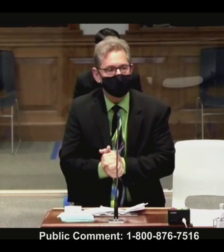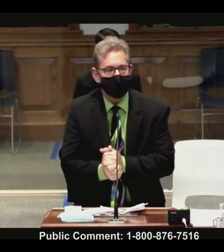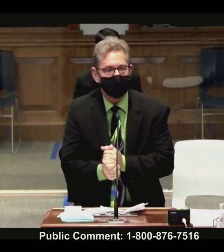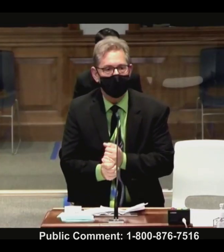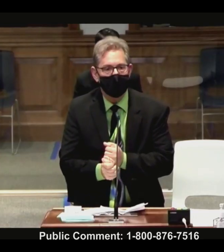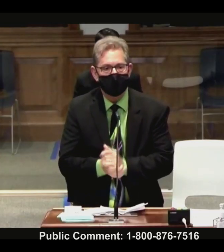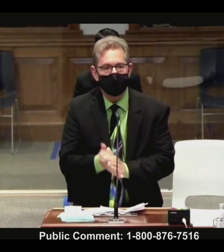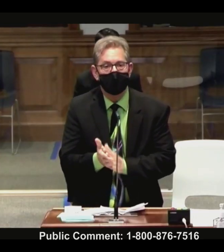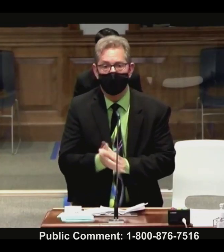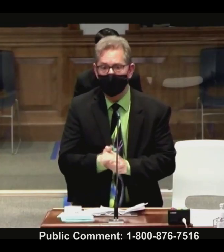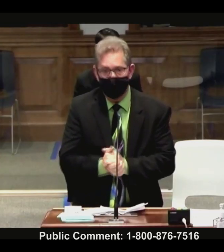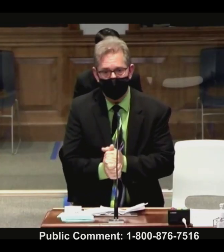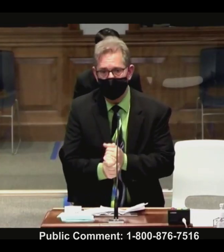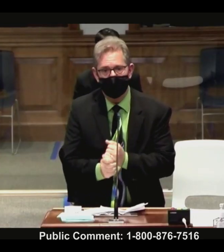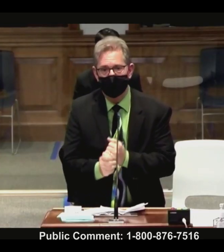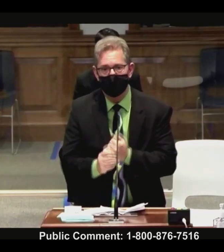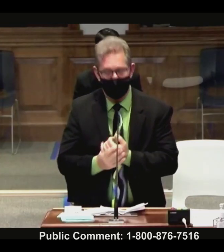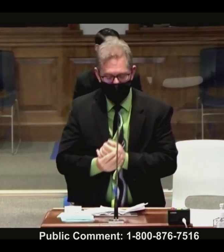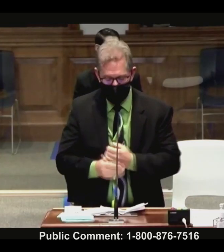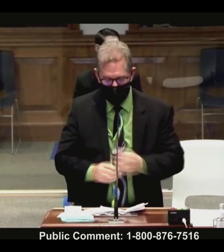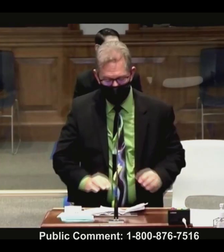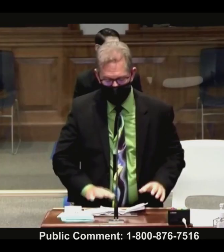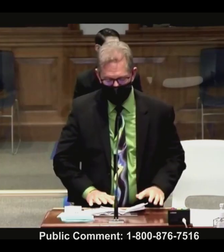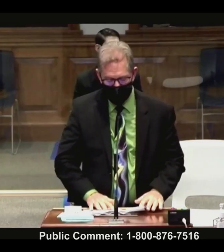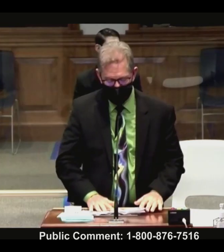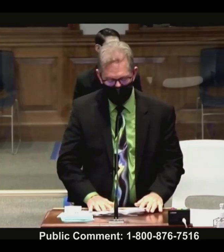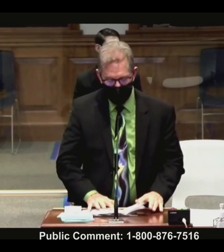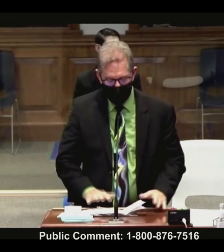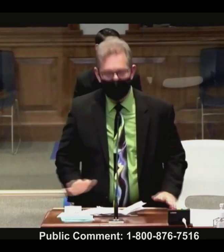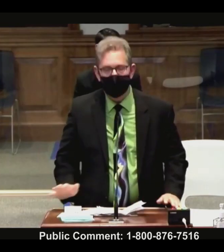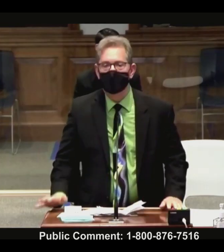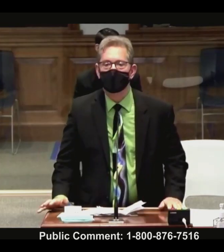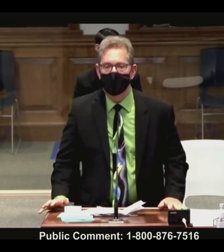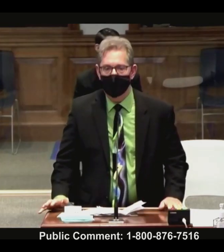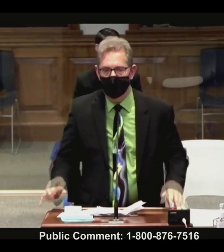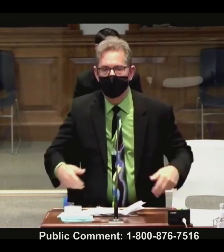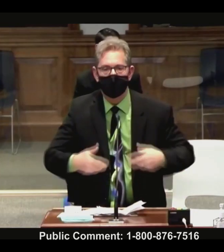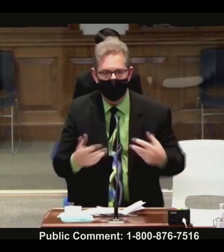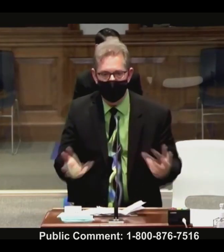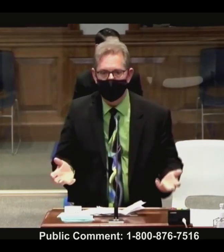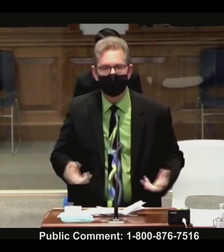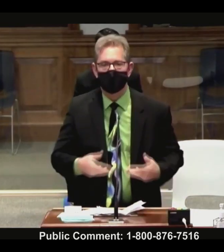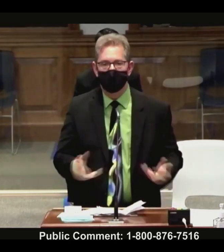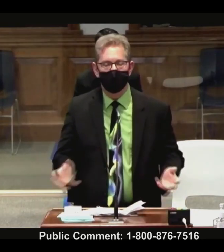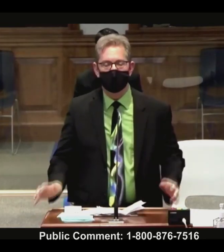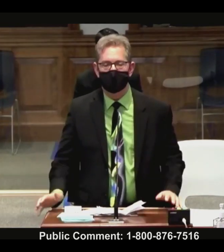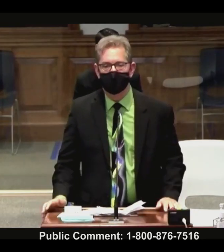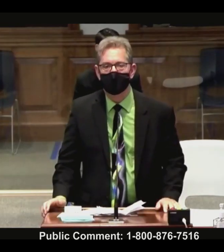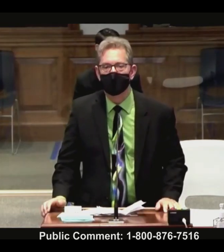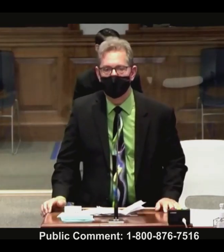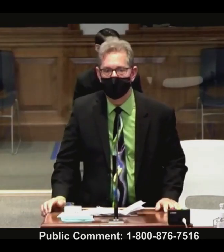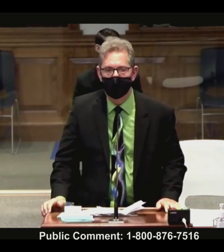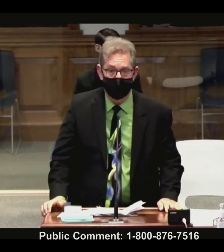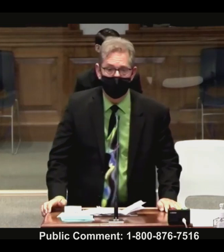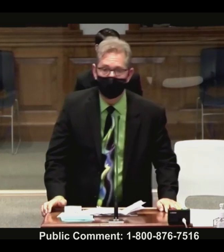just recognize a couple of people, if you don't mind, just briefly. When I've been before you in the past, I've never really had